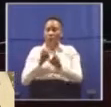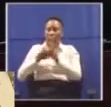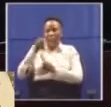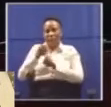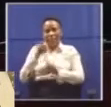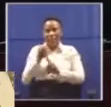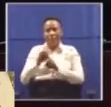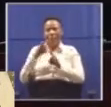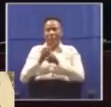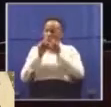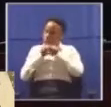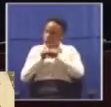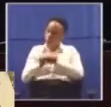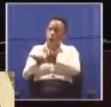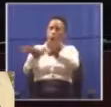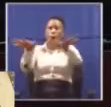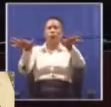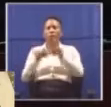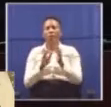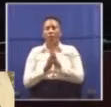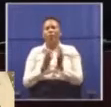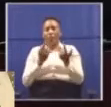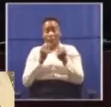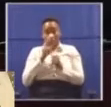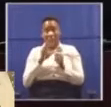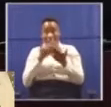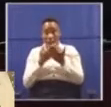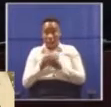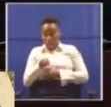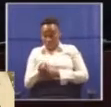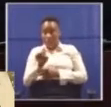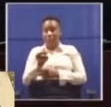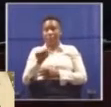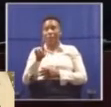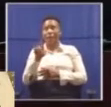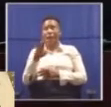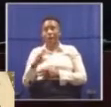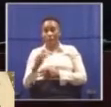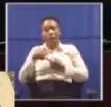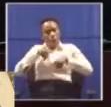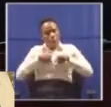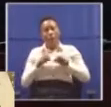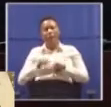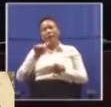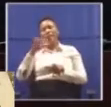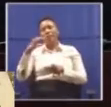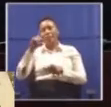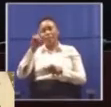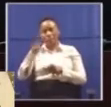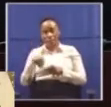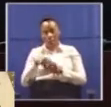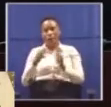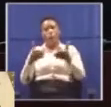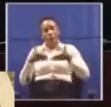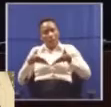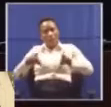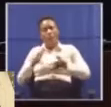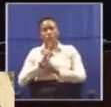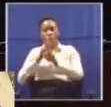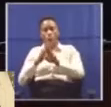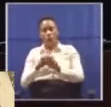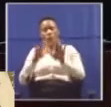broader, and one sees that also in the SADC region. But one does, as the ACDP, we welcome this report and we welcome the